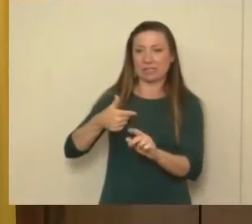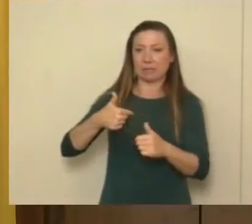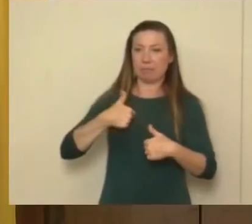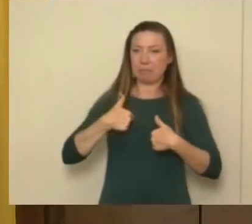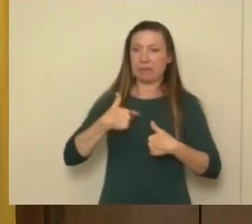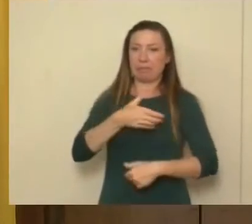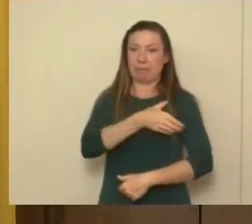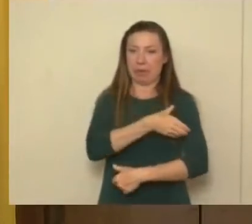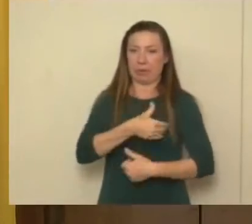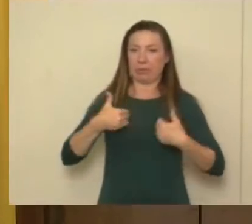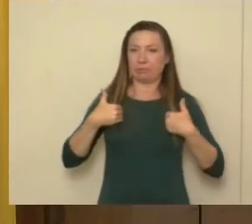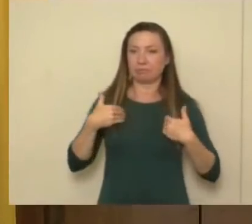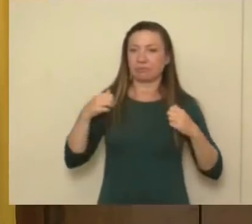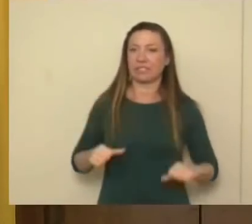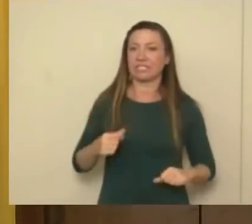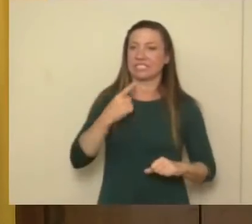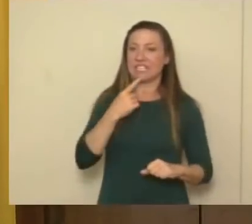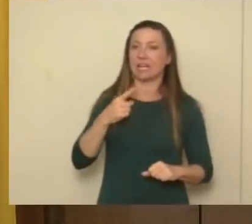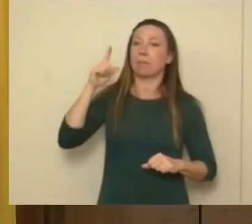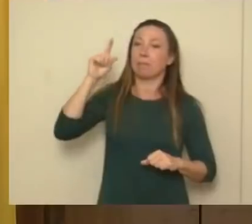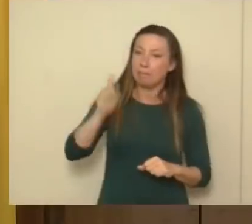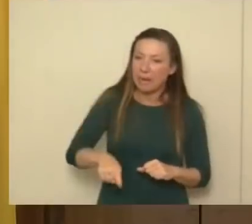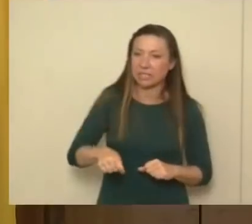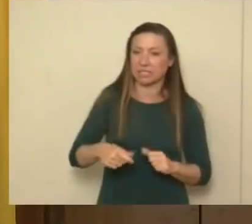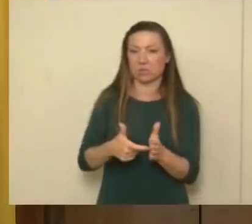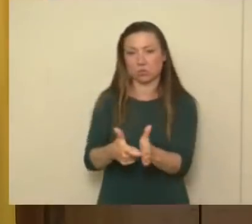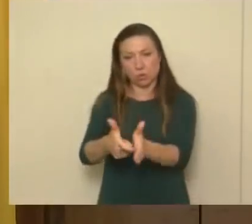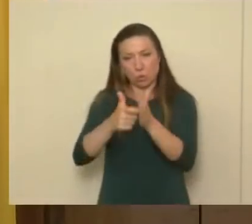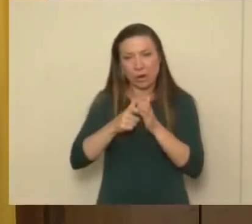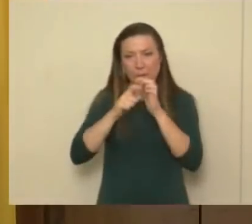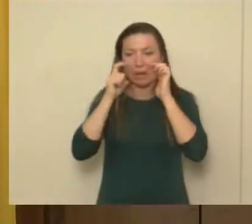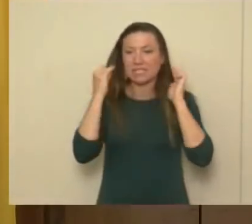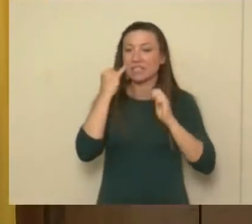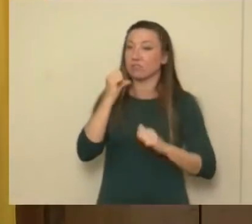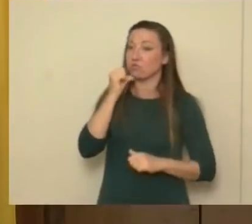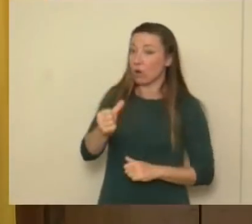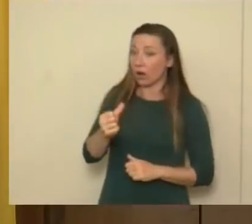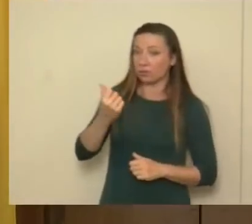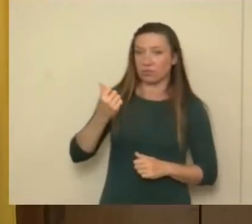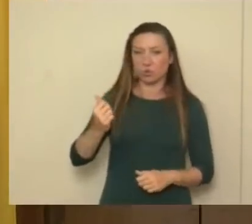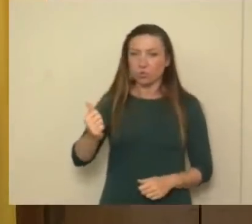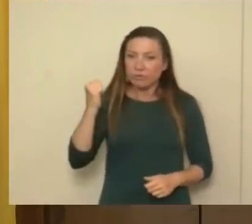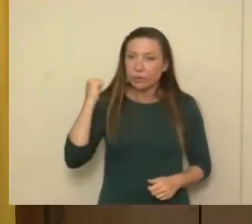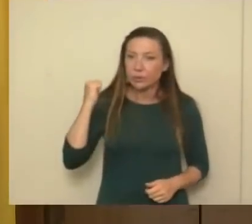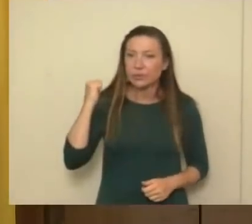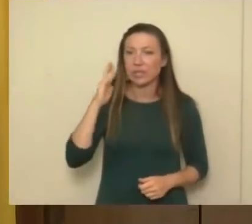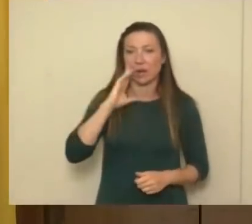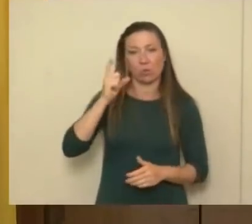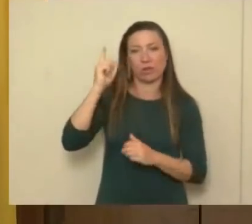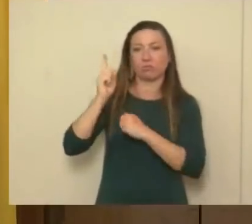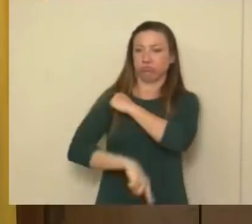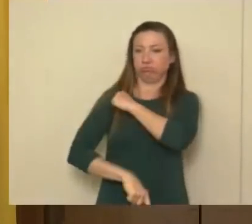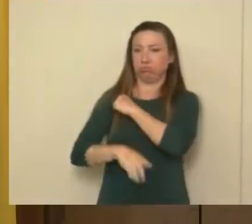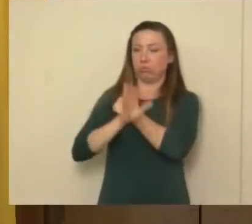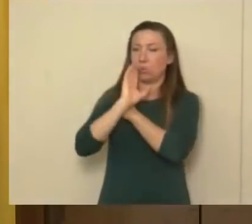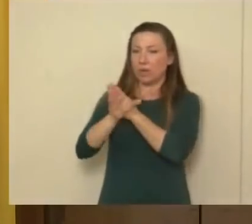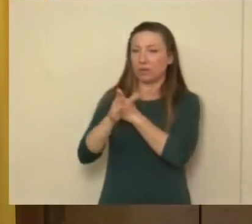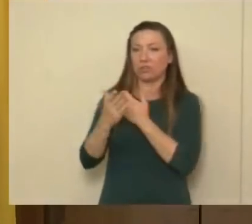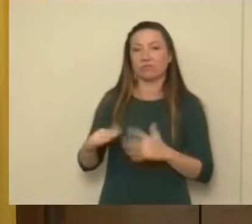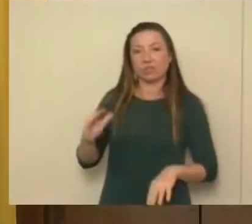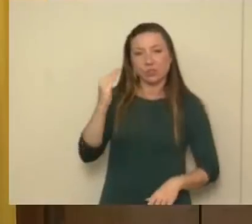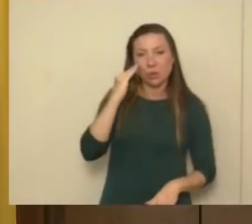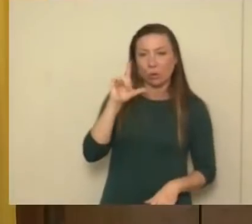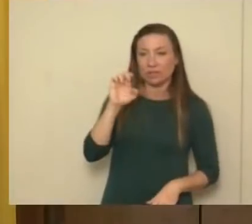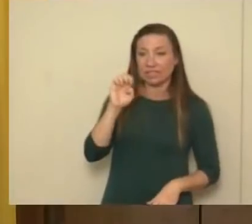make it really clear, and if you're not wearing a mask, I will cite you so that it's fair to everyone. And we know in the counties like Lee and Eddy